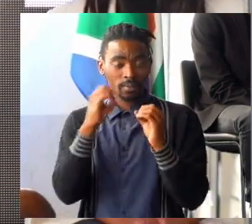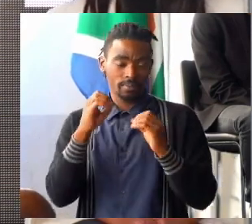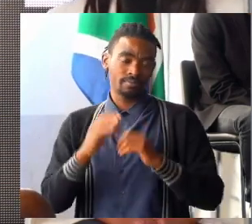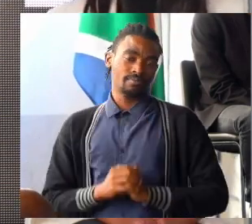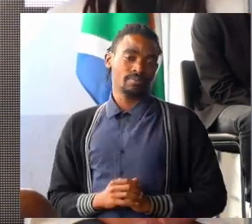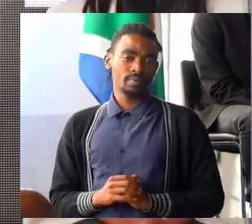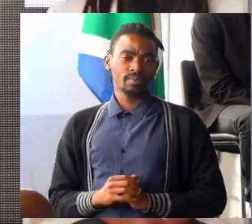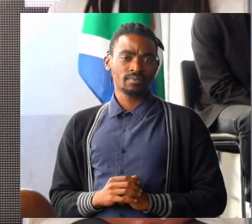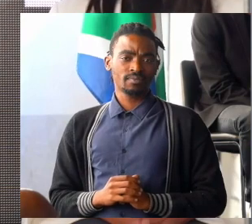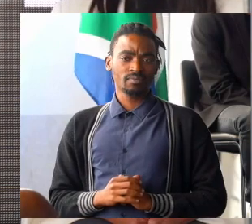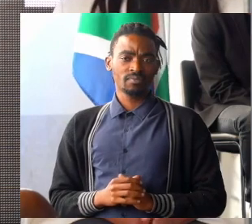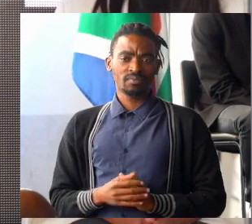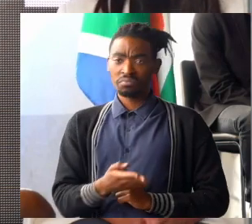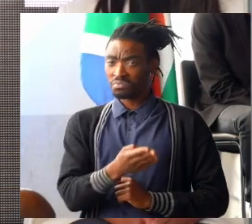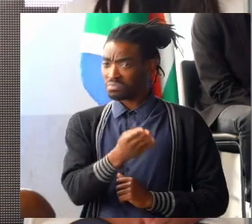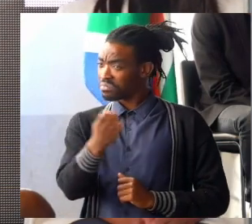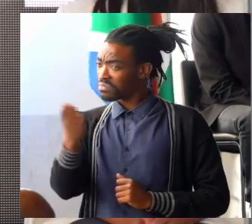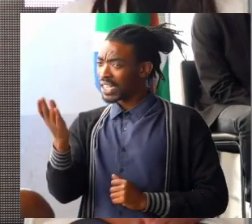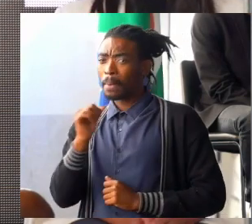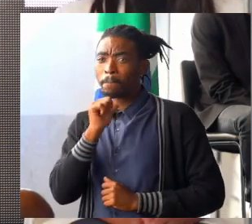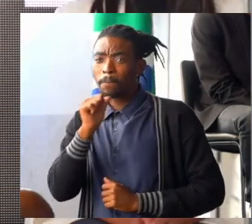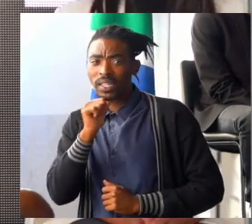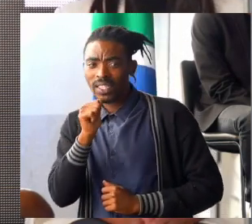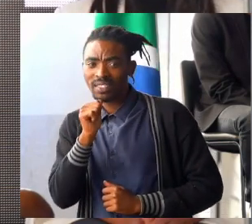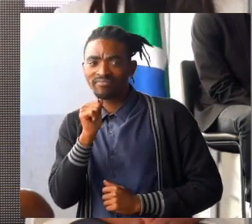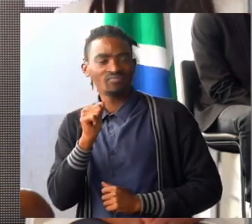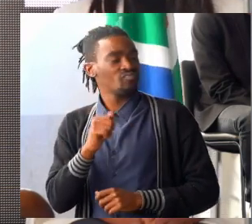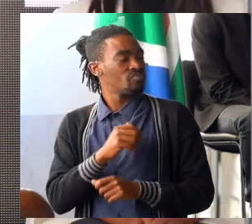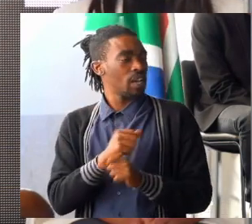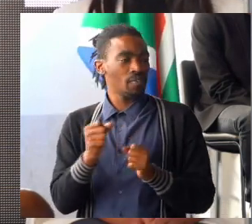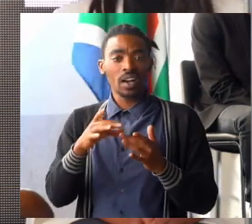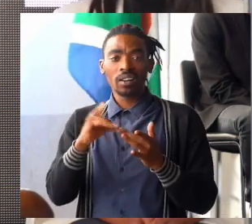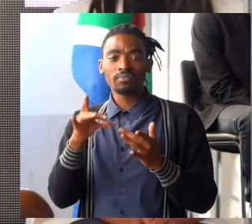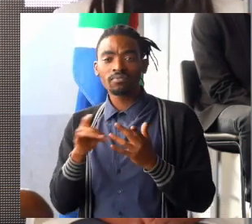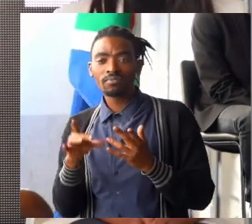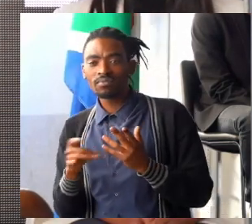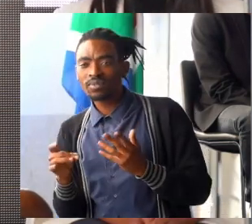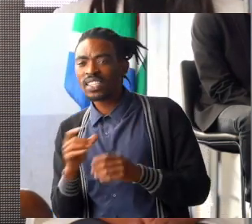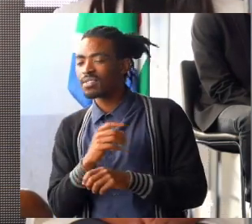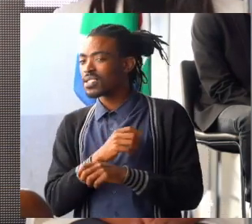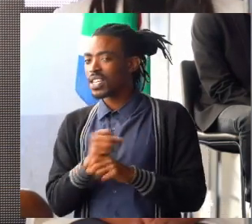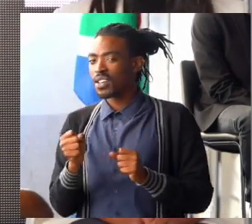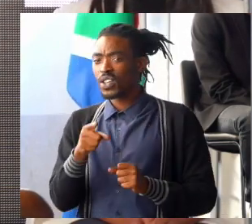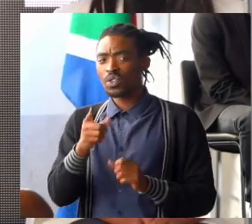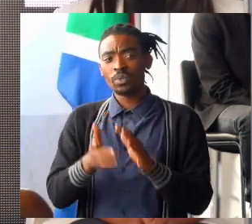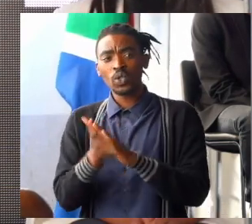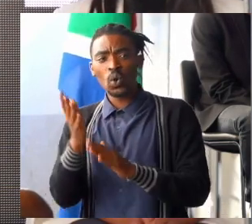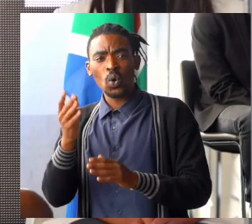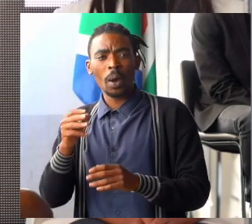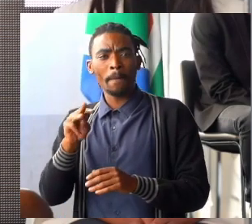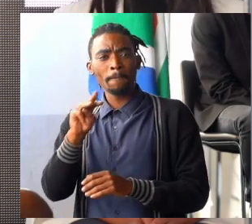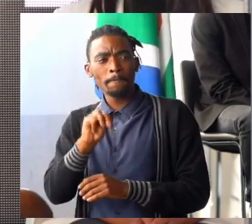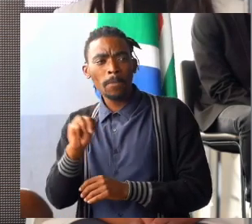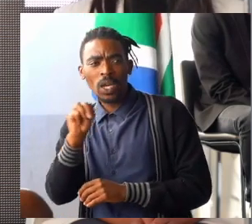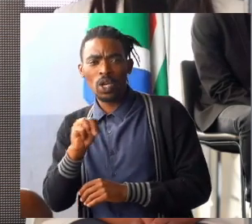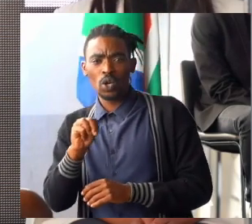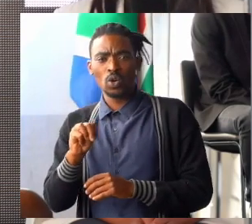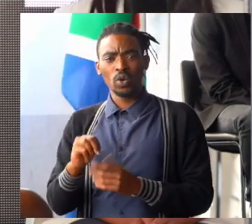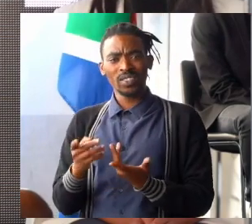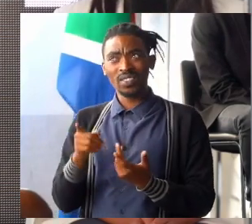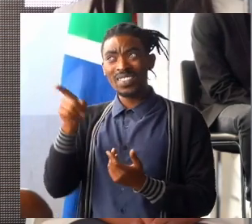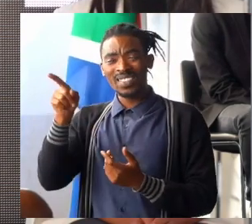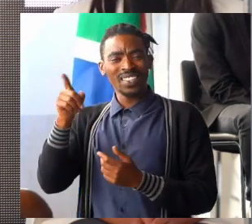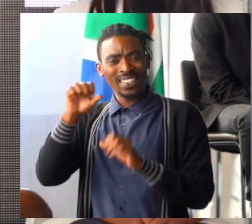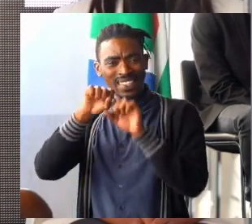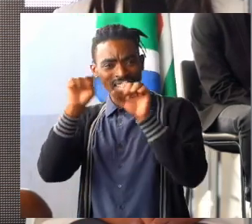None of you here matter. None of you count. We have to spend millions to go to court to get the political system to listen